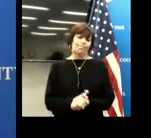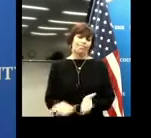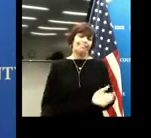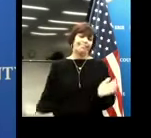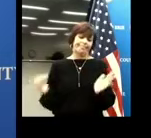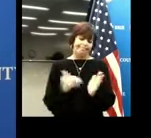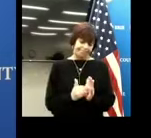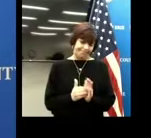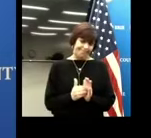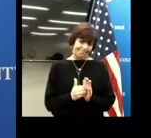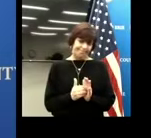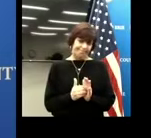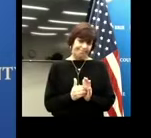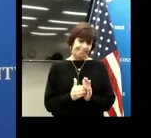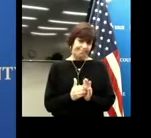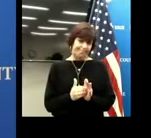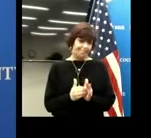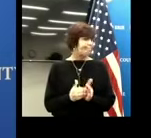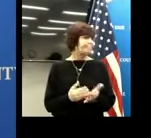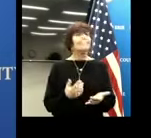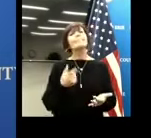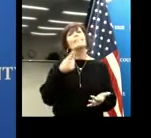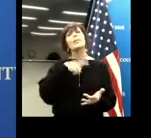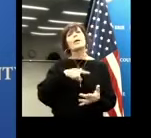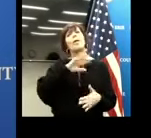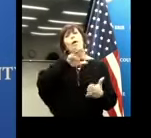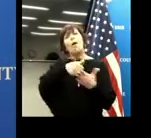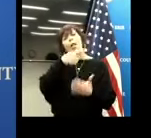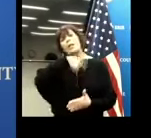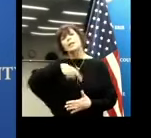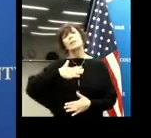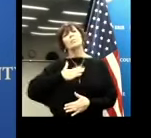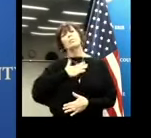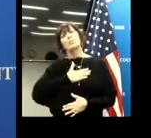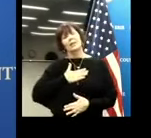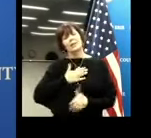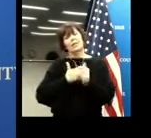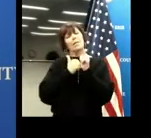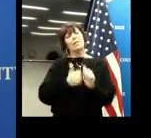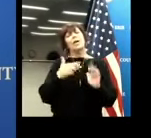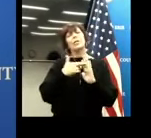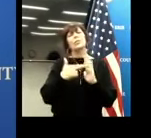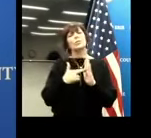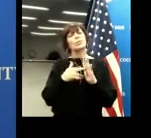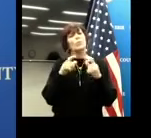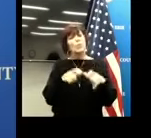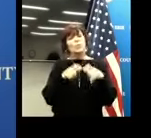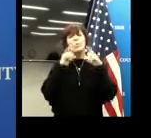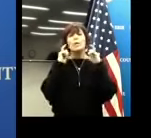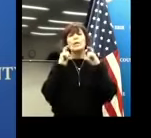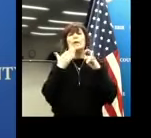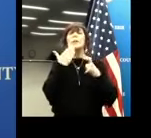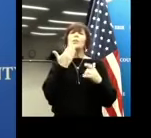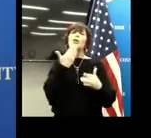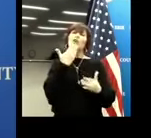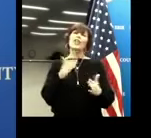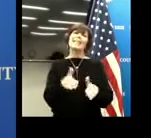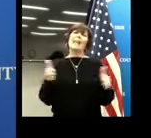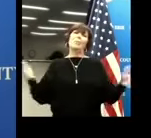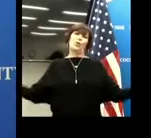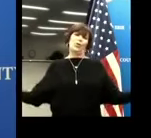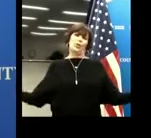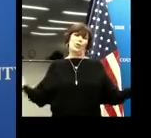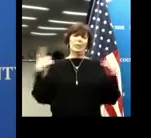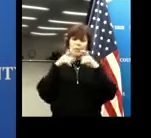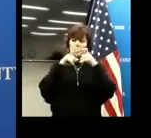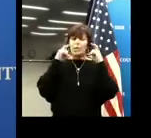again, on behalf of all of us, please follow the rules, wear your mask, be a good neighbor to each another. We wear our